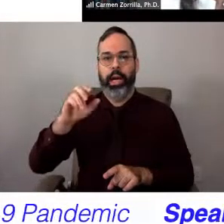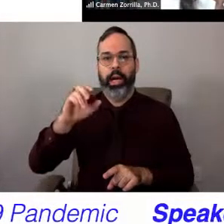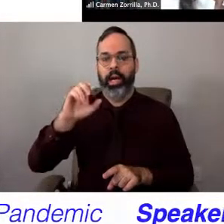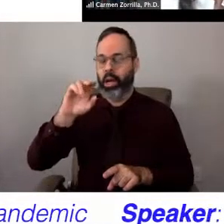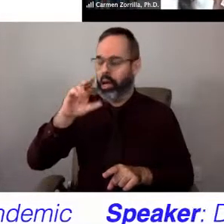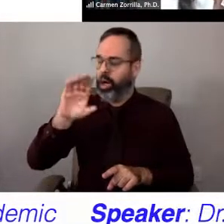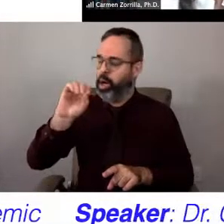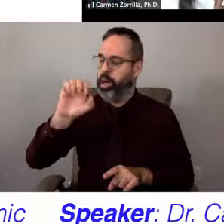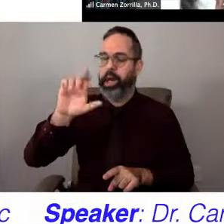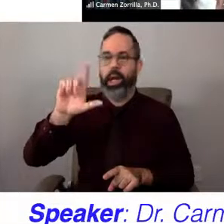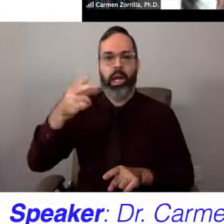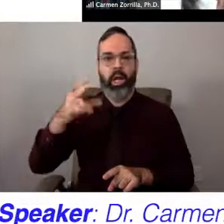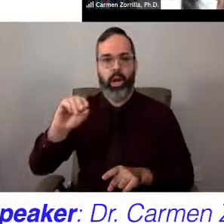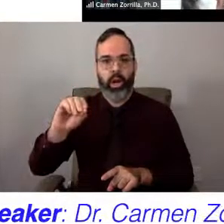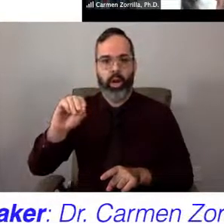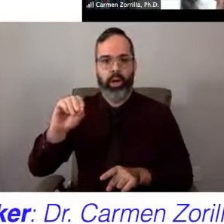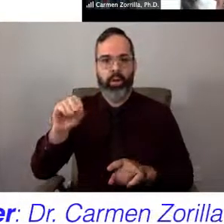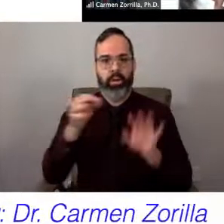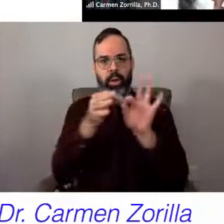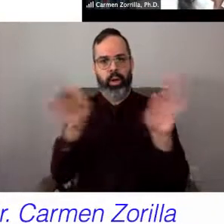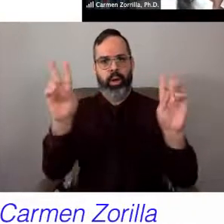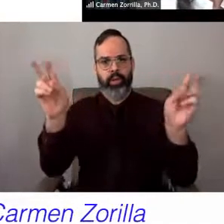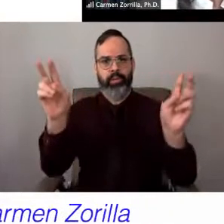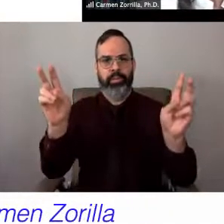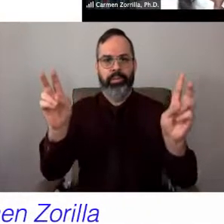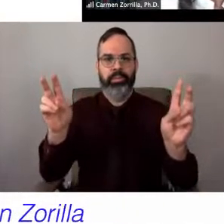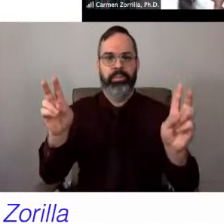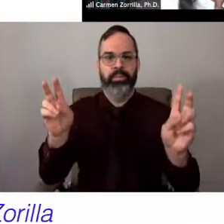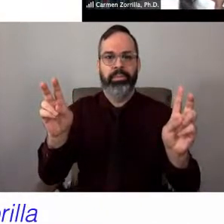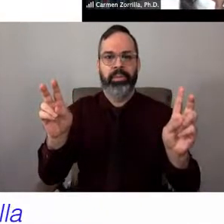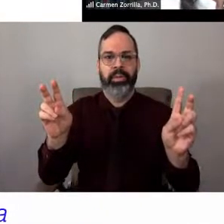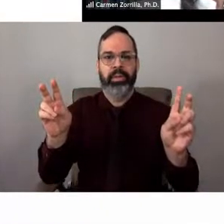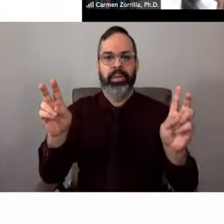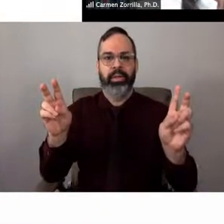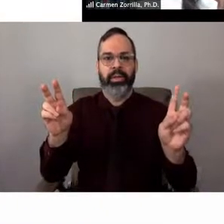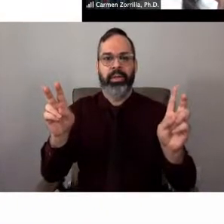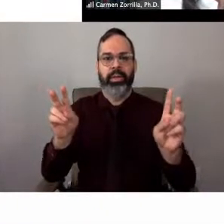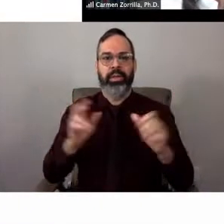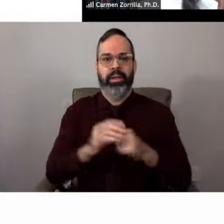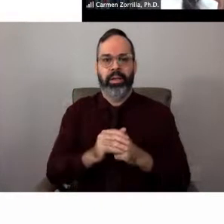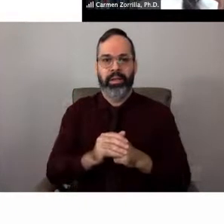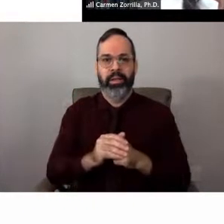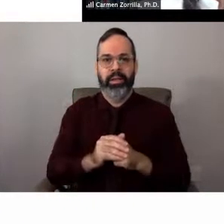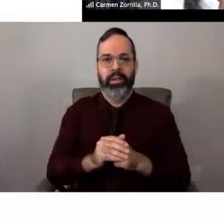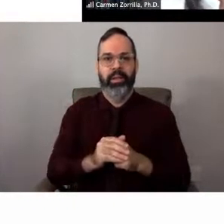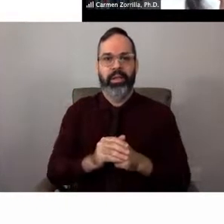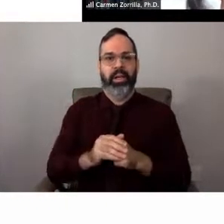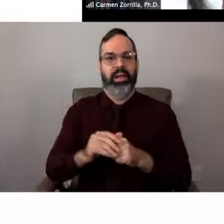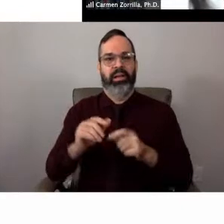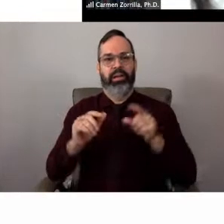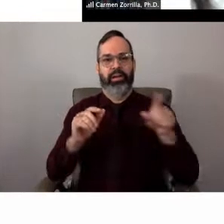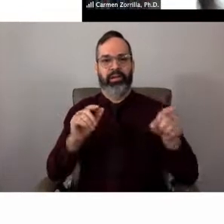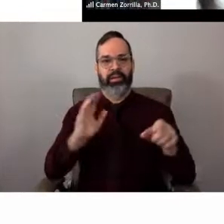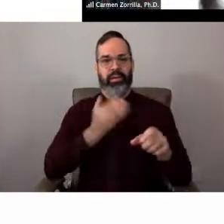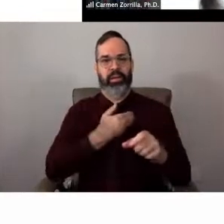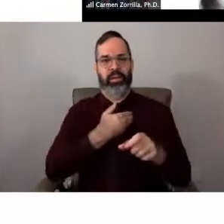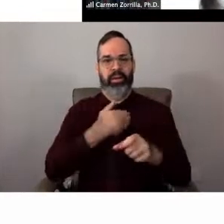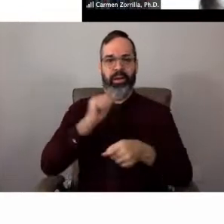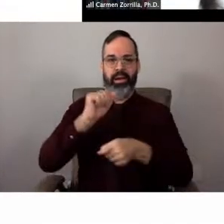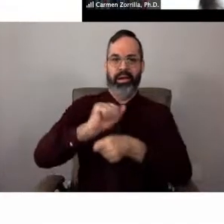that the recompense for our work is not what we win or earn, but what we become from